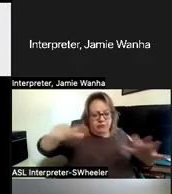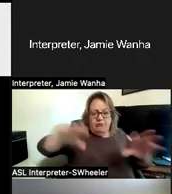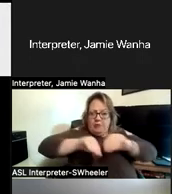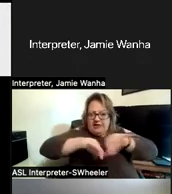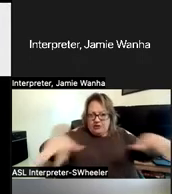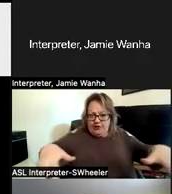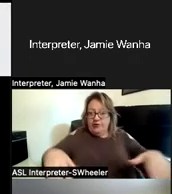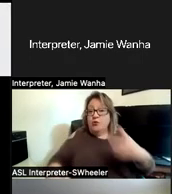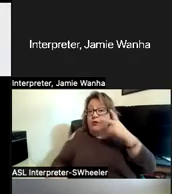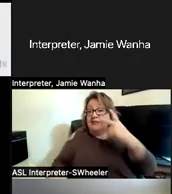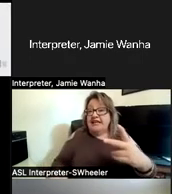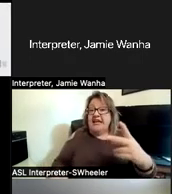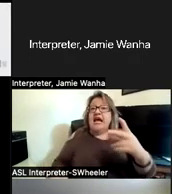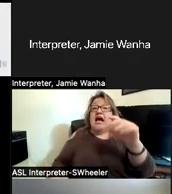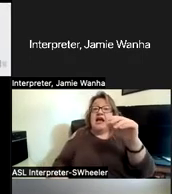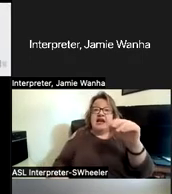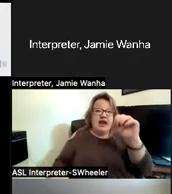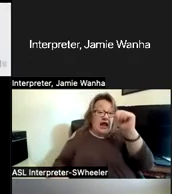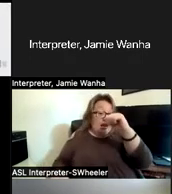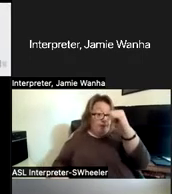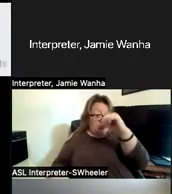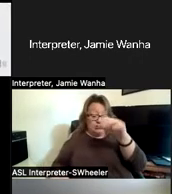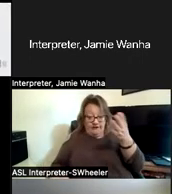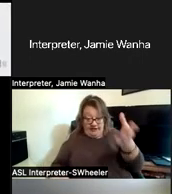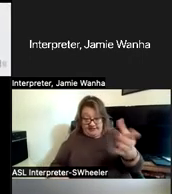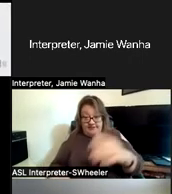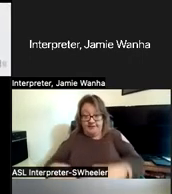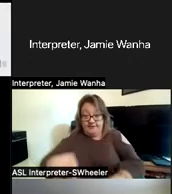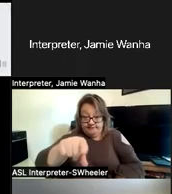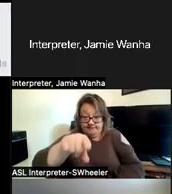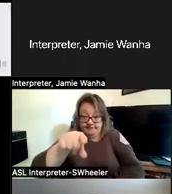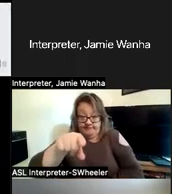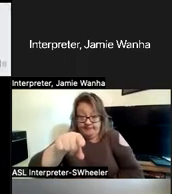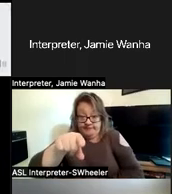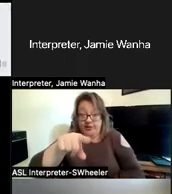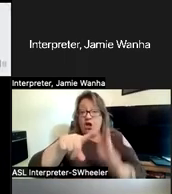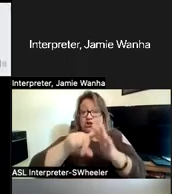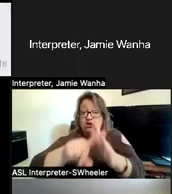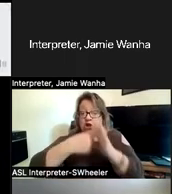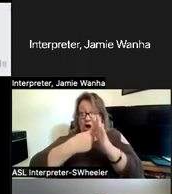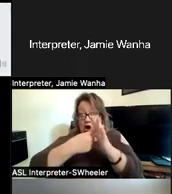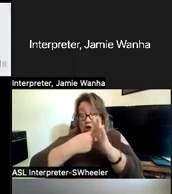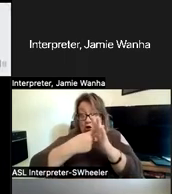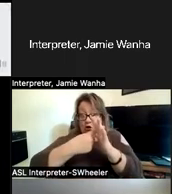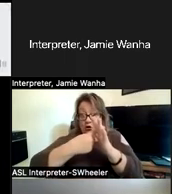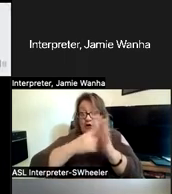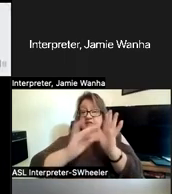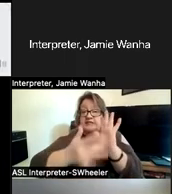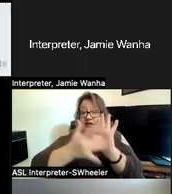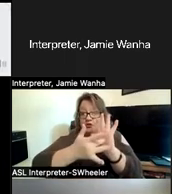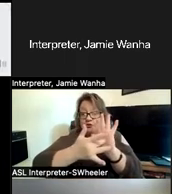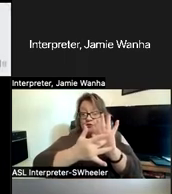an animation of this. So you see the star indicates the epicenter, the